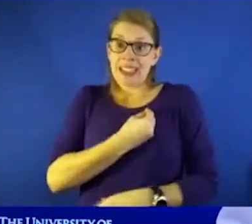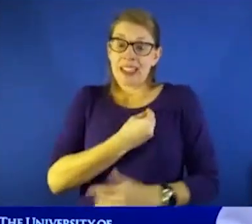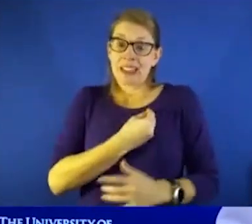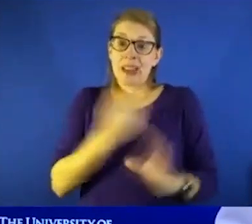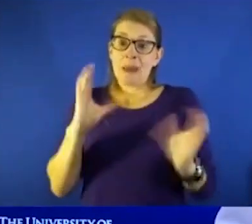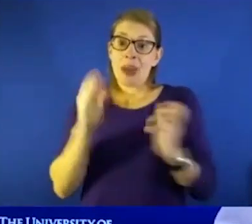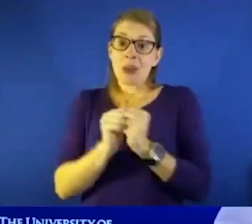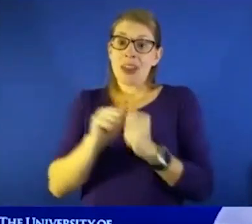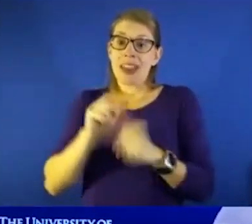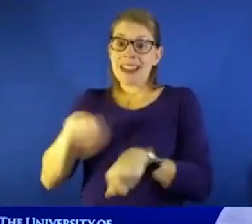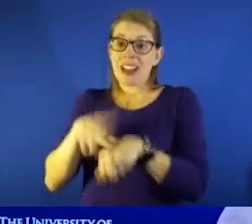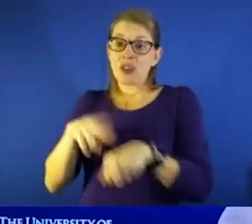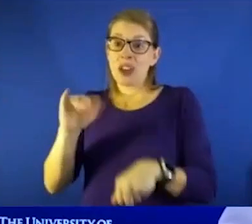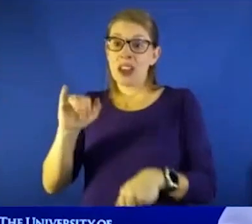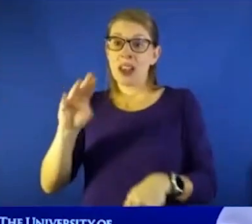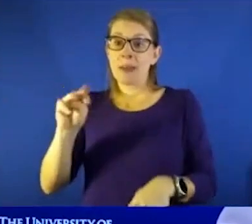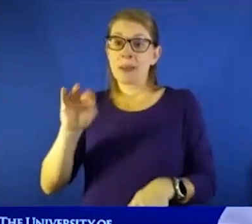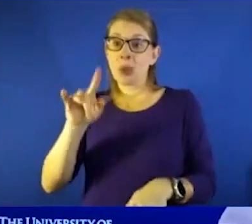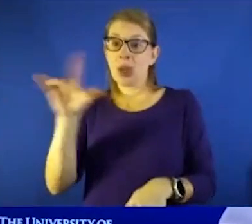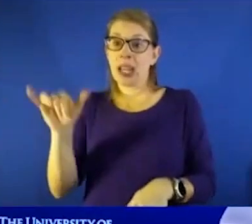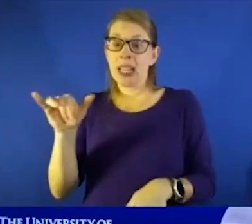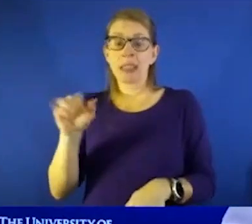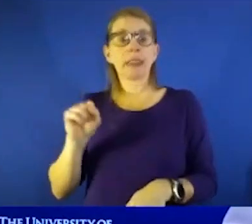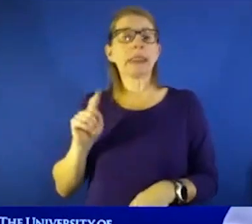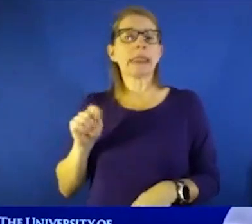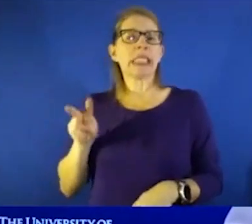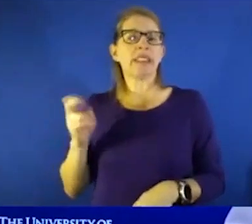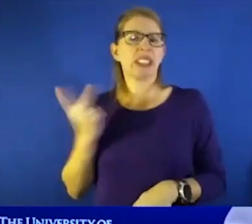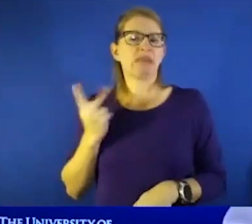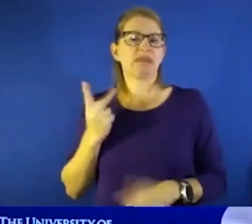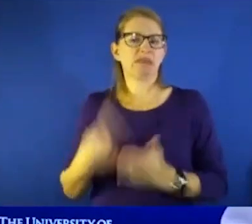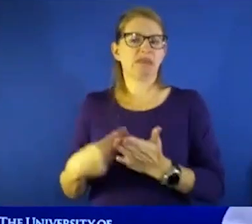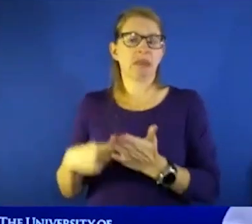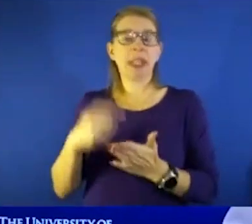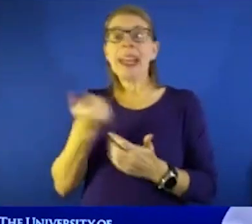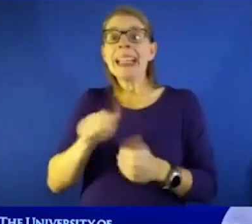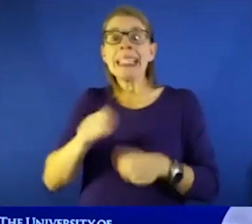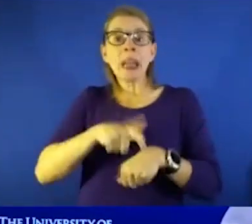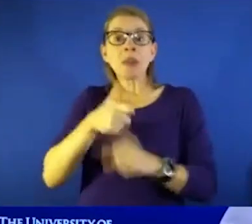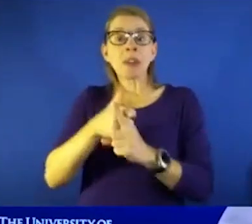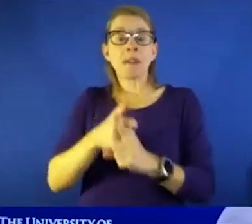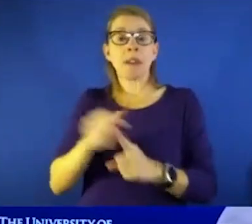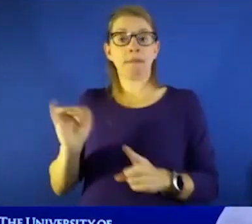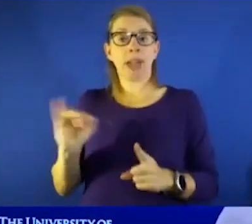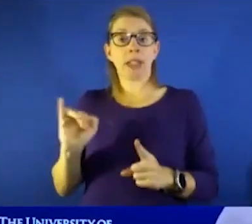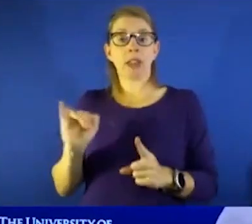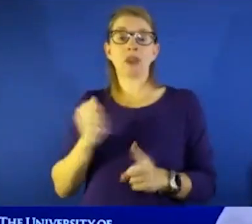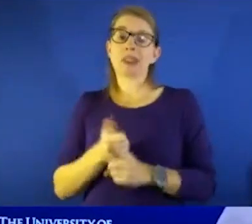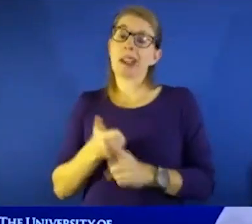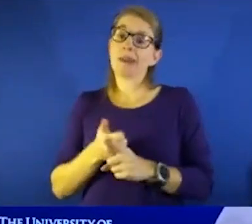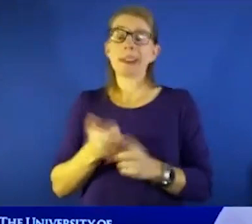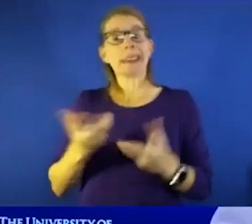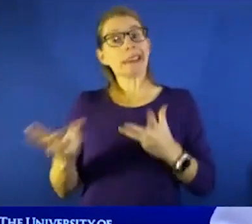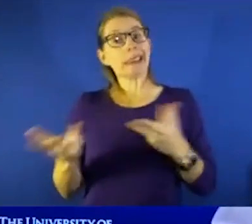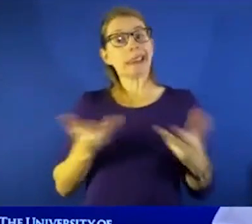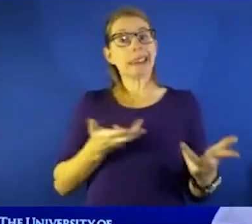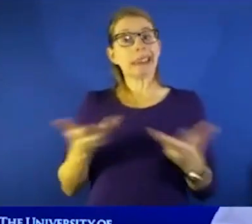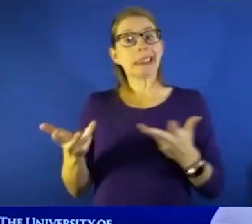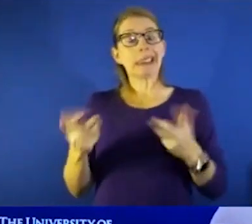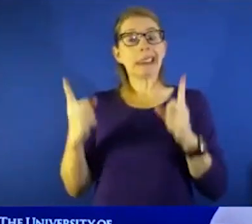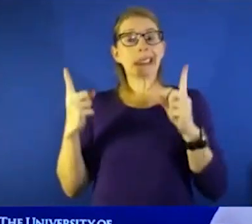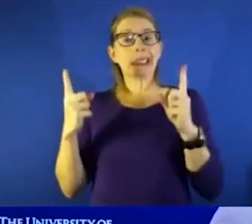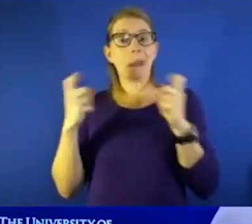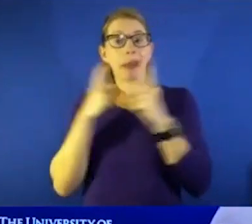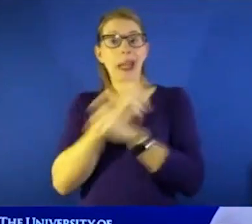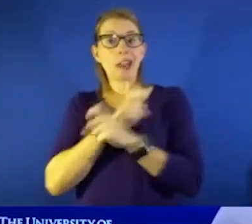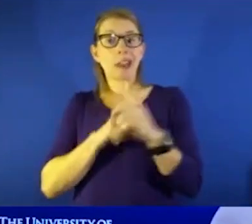the fact is, Steve, as we have said, anytime you get infected, you are rolling the dice to get those complications, because even prior